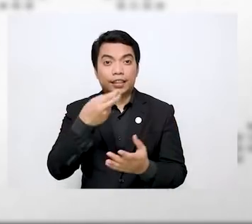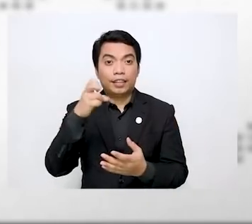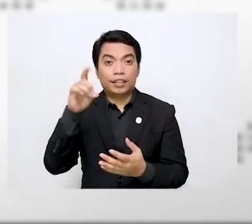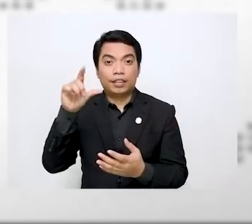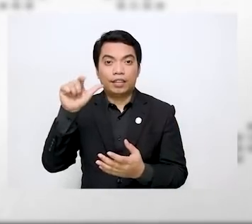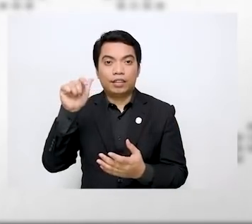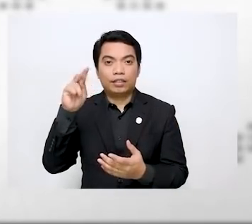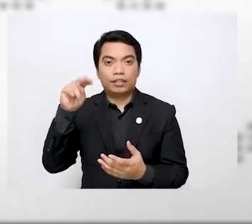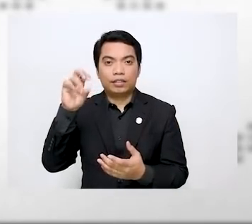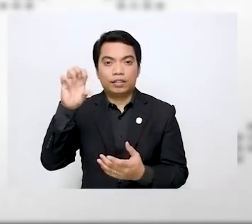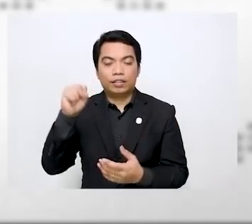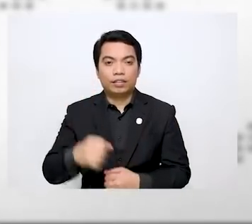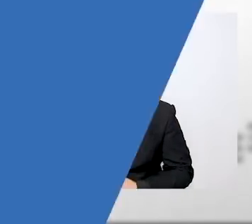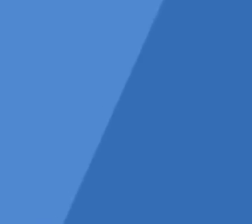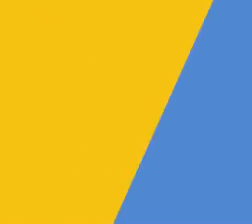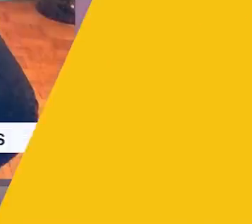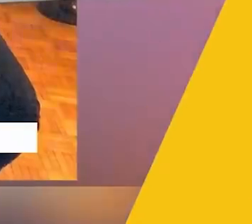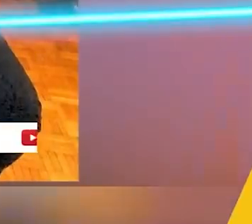Here are the headlines.